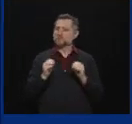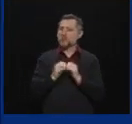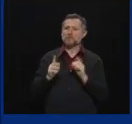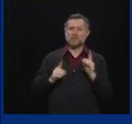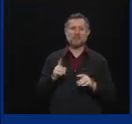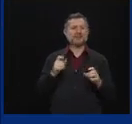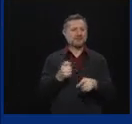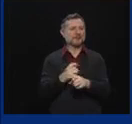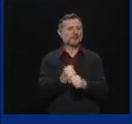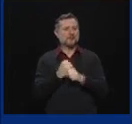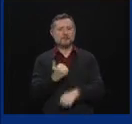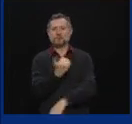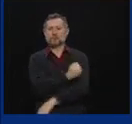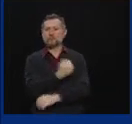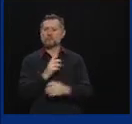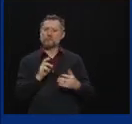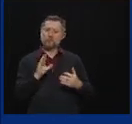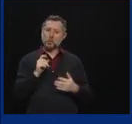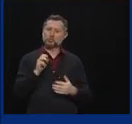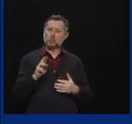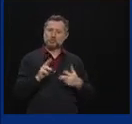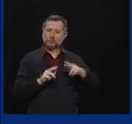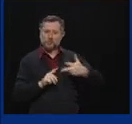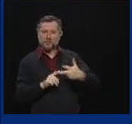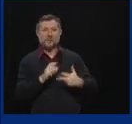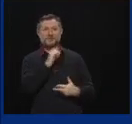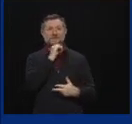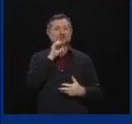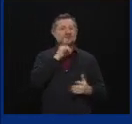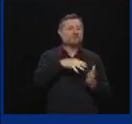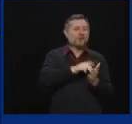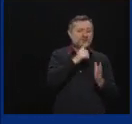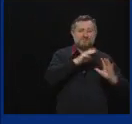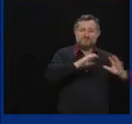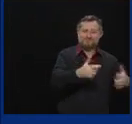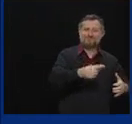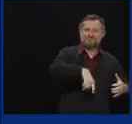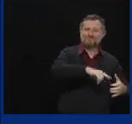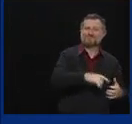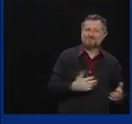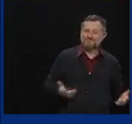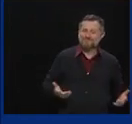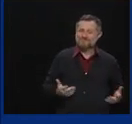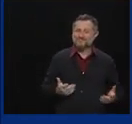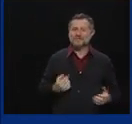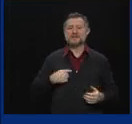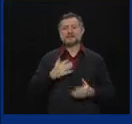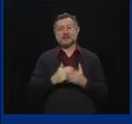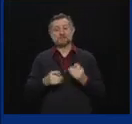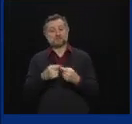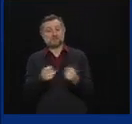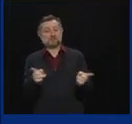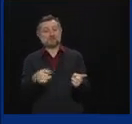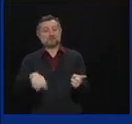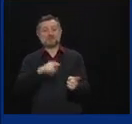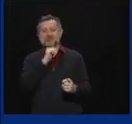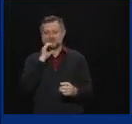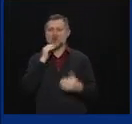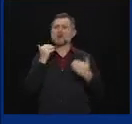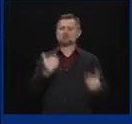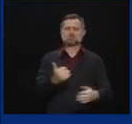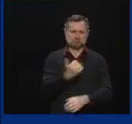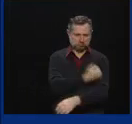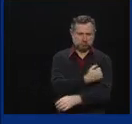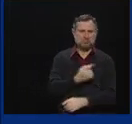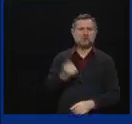Our seniors are vulnerable because their vaccine that they had, some of them just a little over a year ago, many of them were vaccinated in December